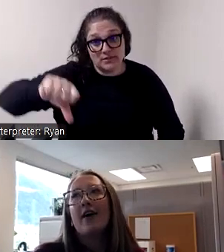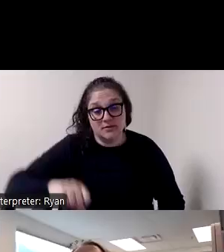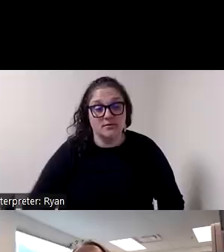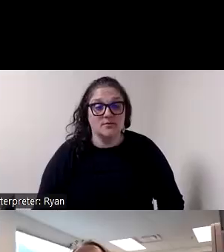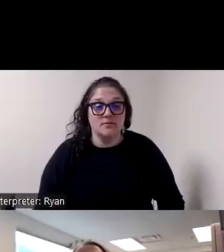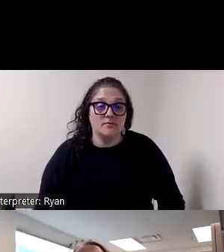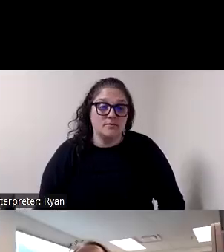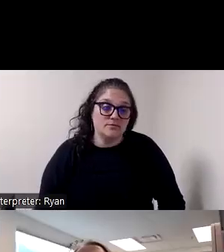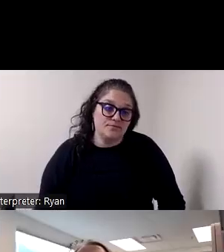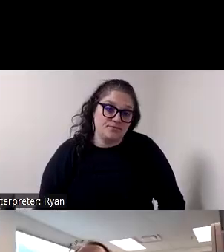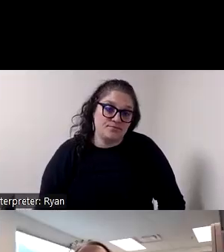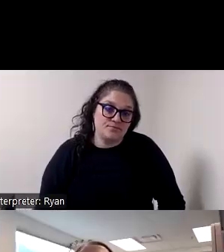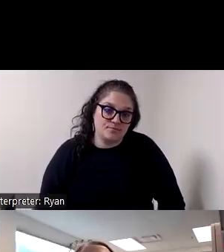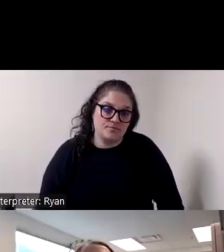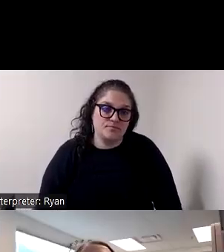Now,